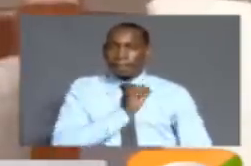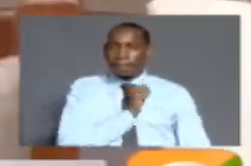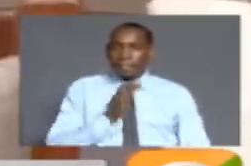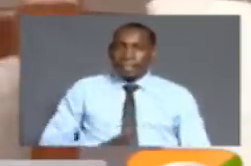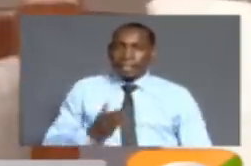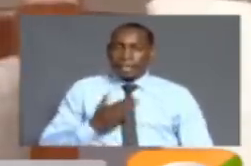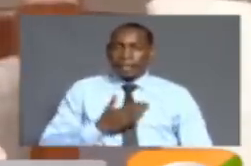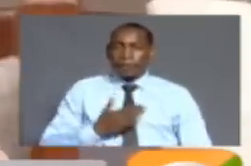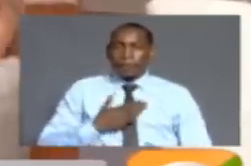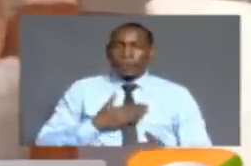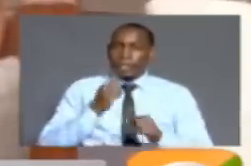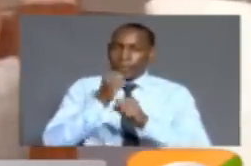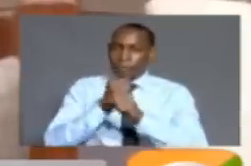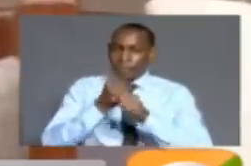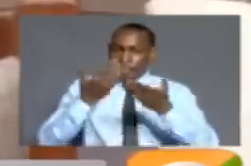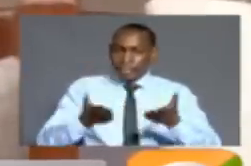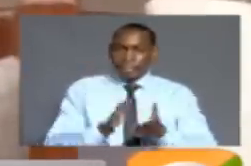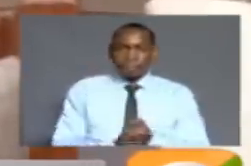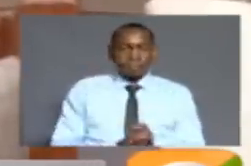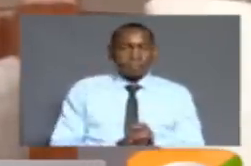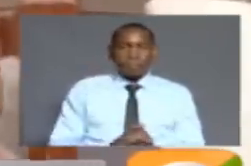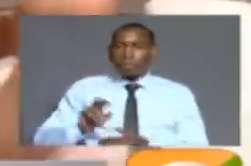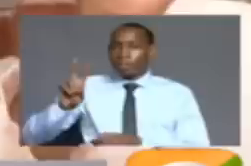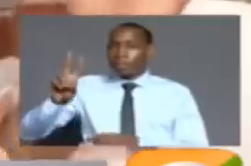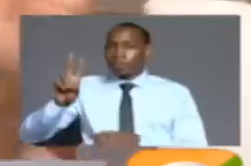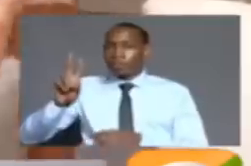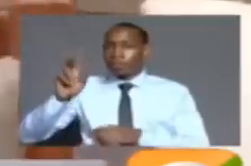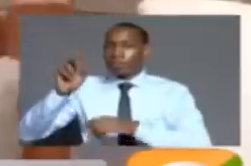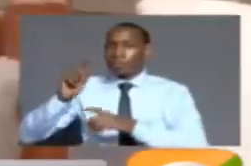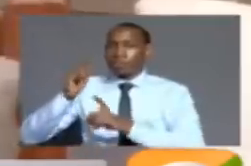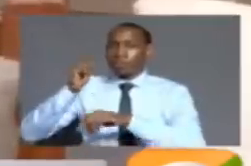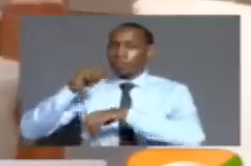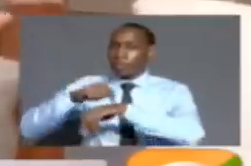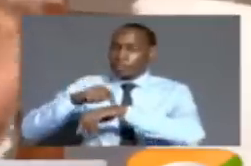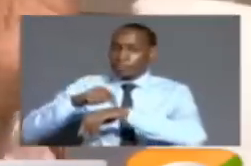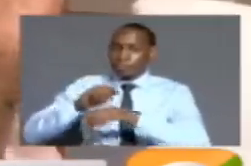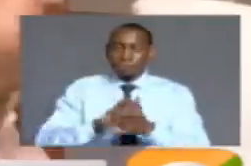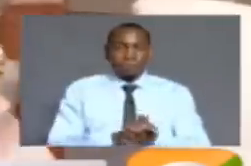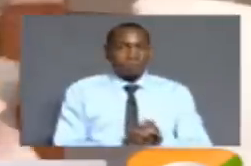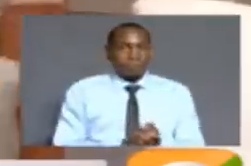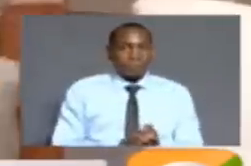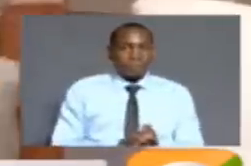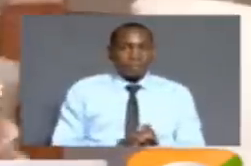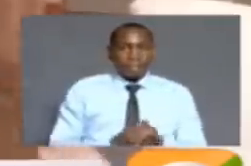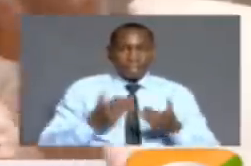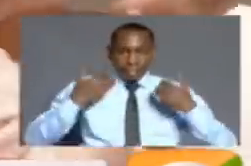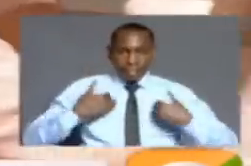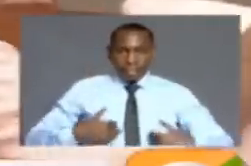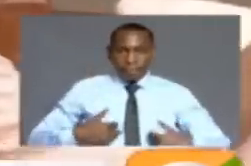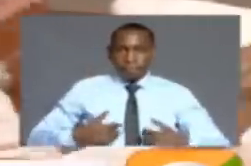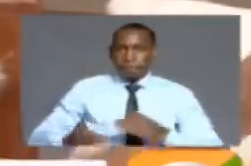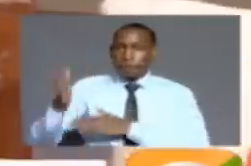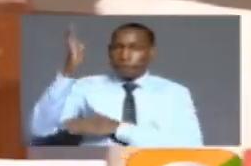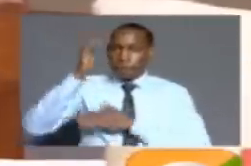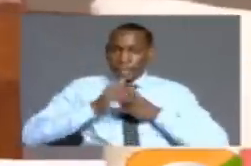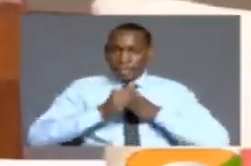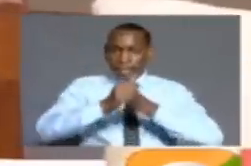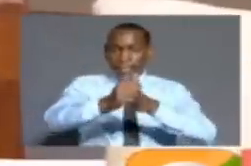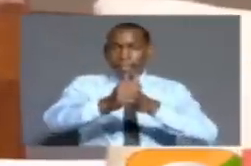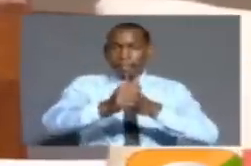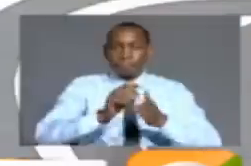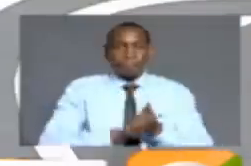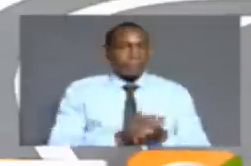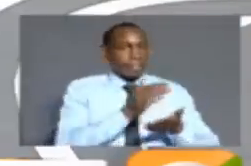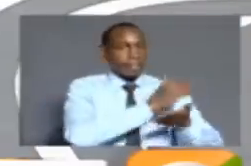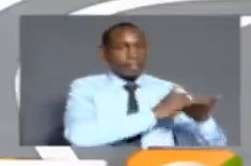for my people. Do you want to do two terms? I don't know. When we get to that point, we will. Actually, for me, God will guide me to what direction.